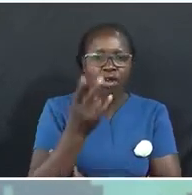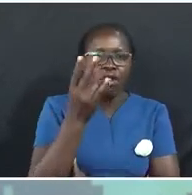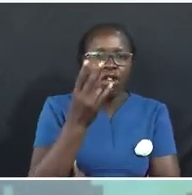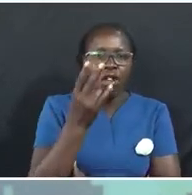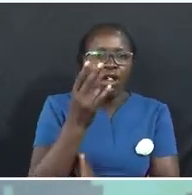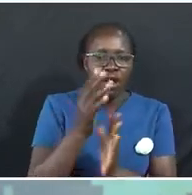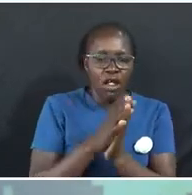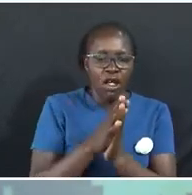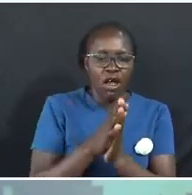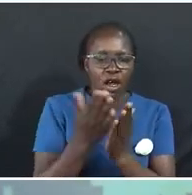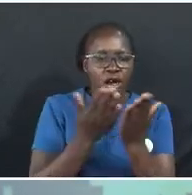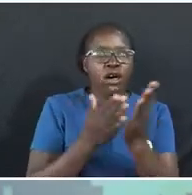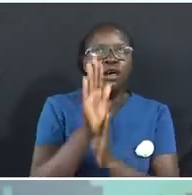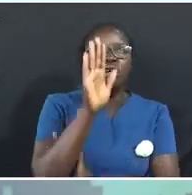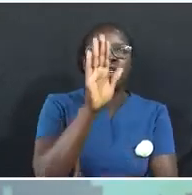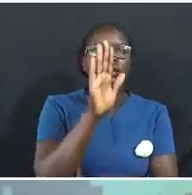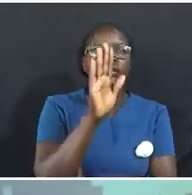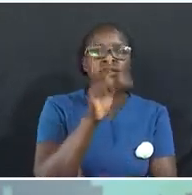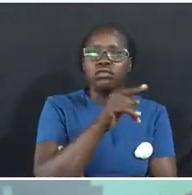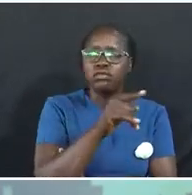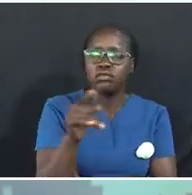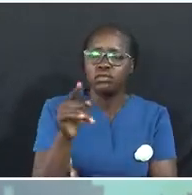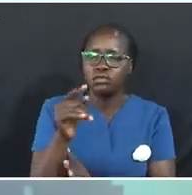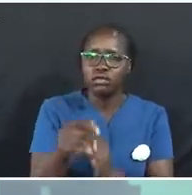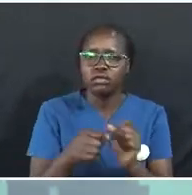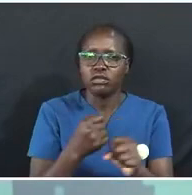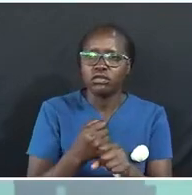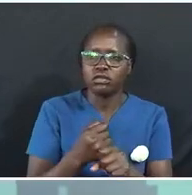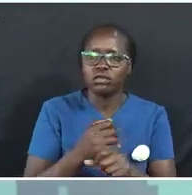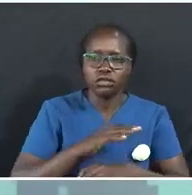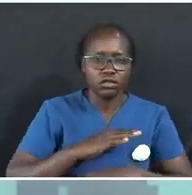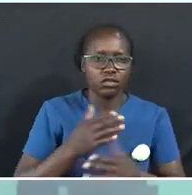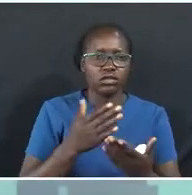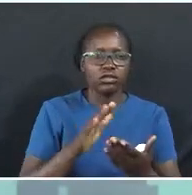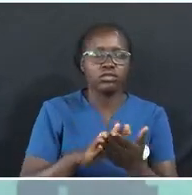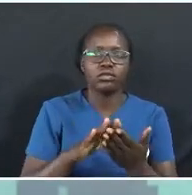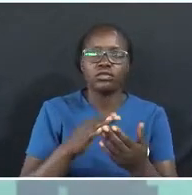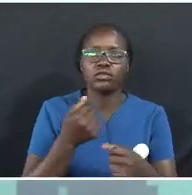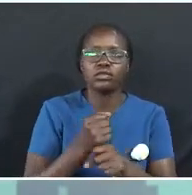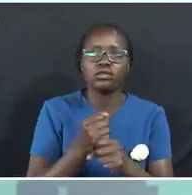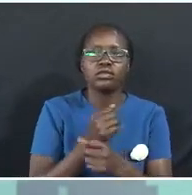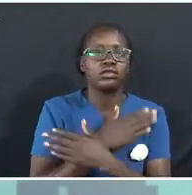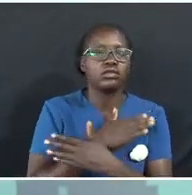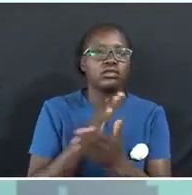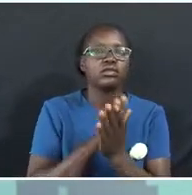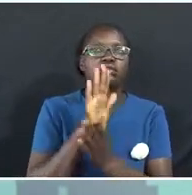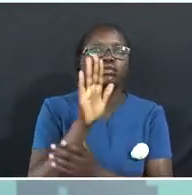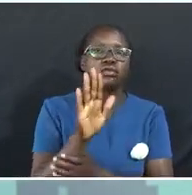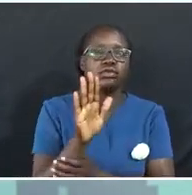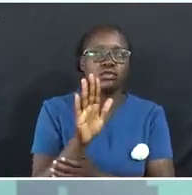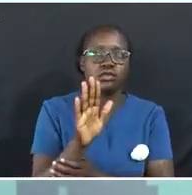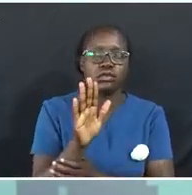and you have served him. Those years are enough for Jesus to make a statement about you.